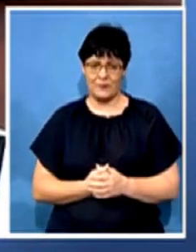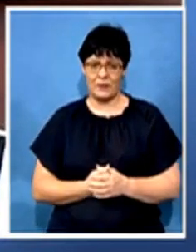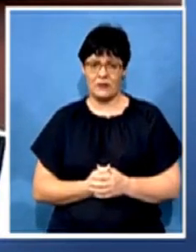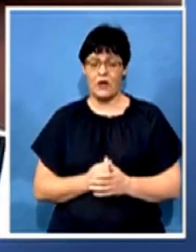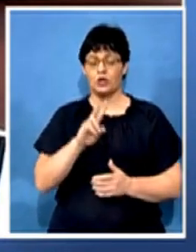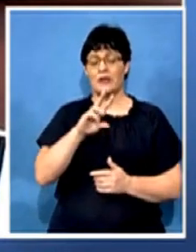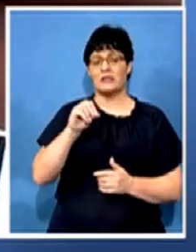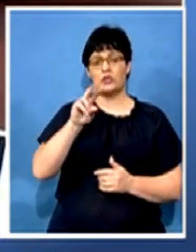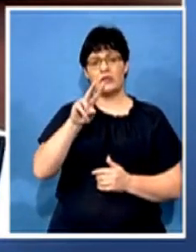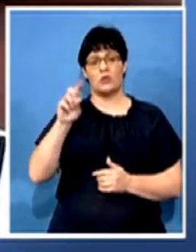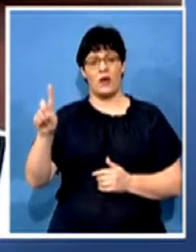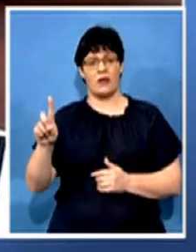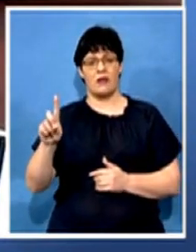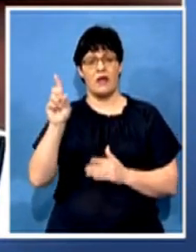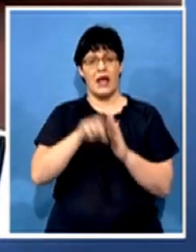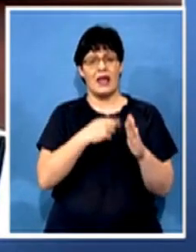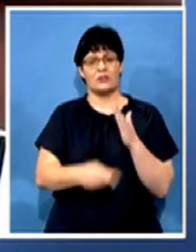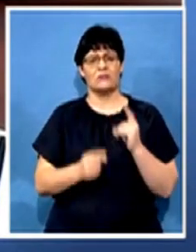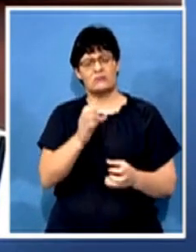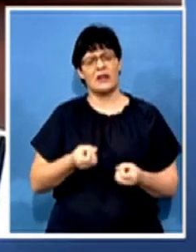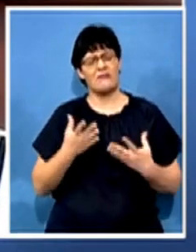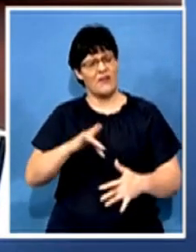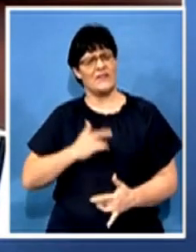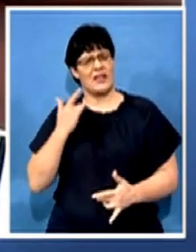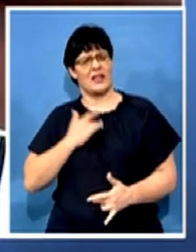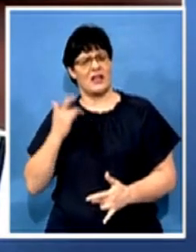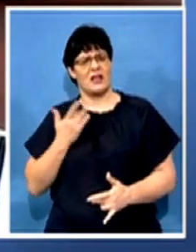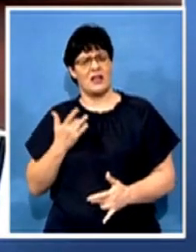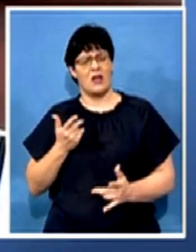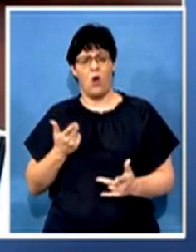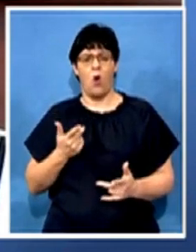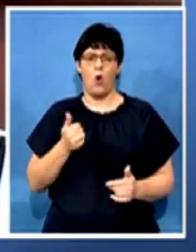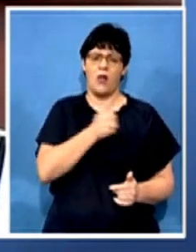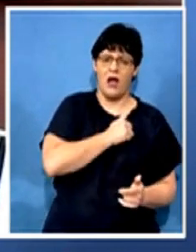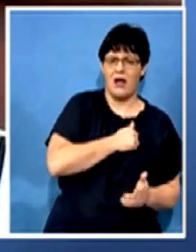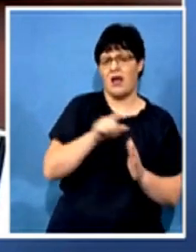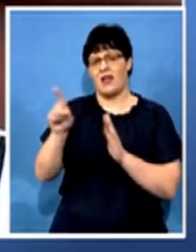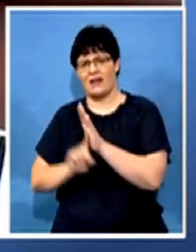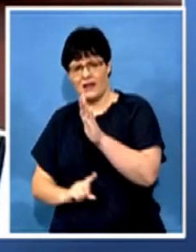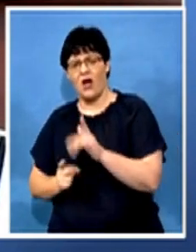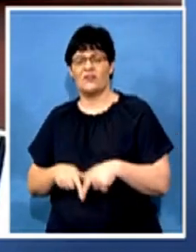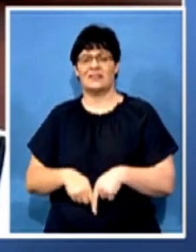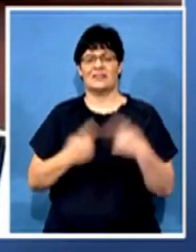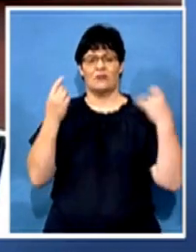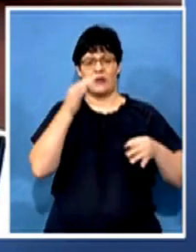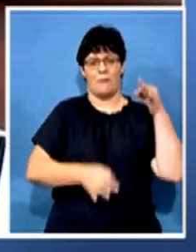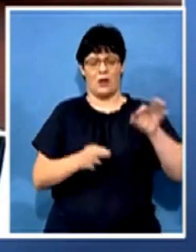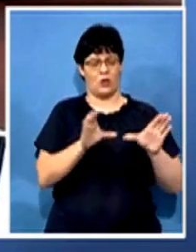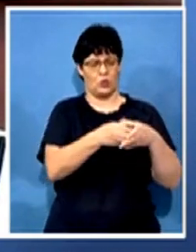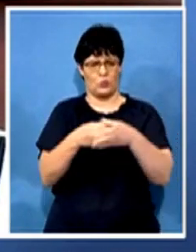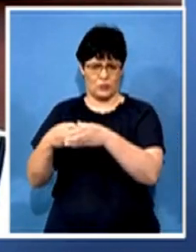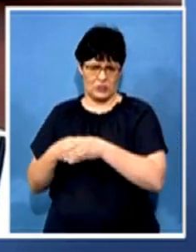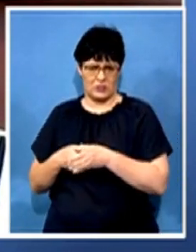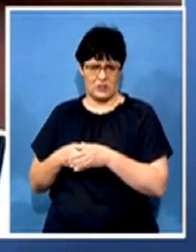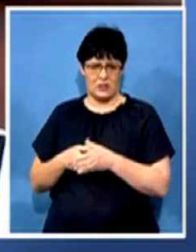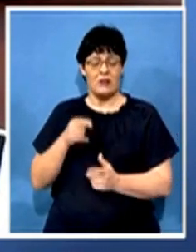us your sense of the fortunes and the losses of the different political parties and how this prepares them on the road